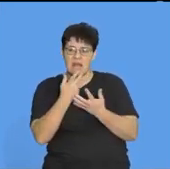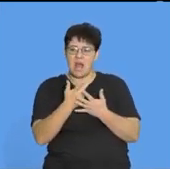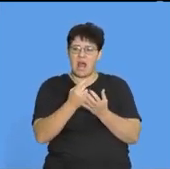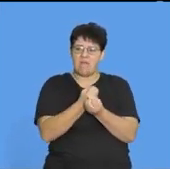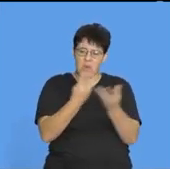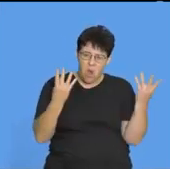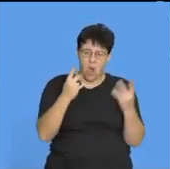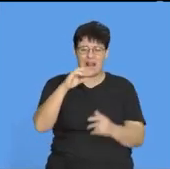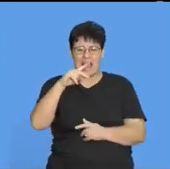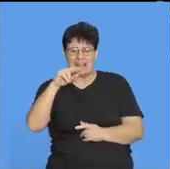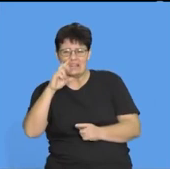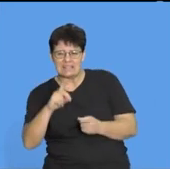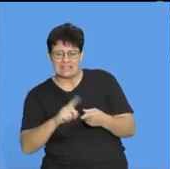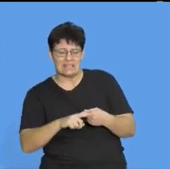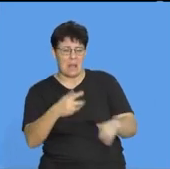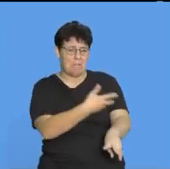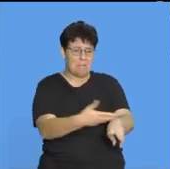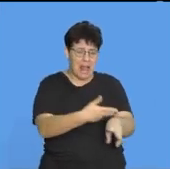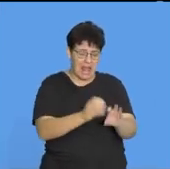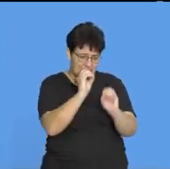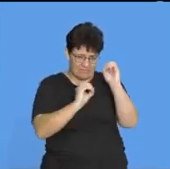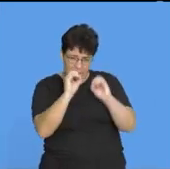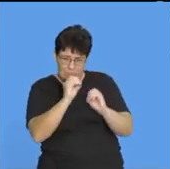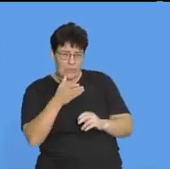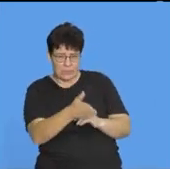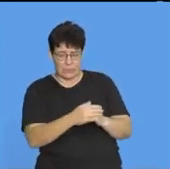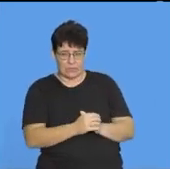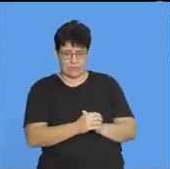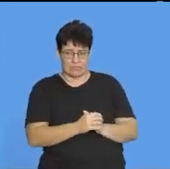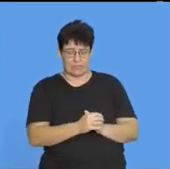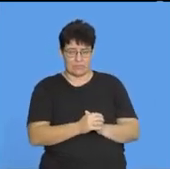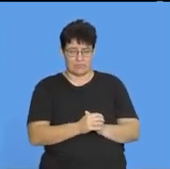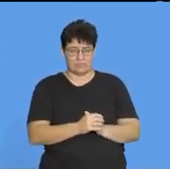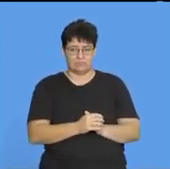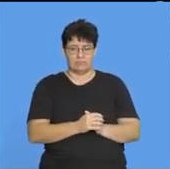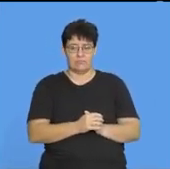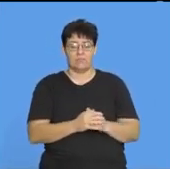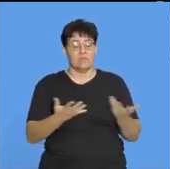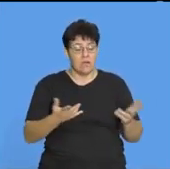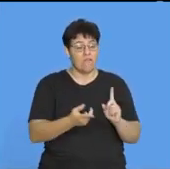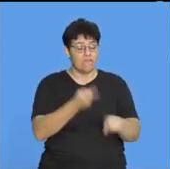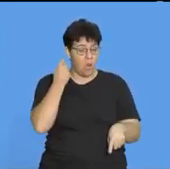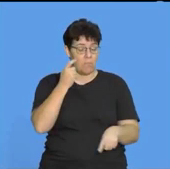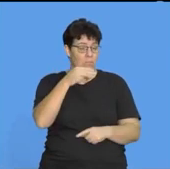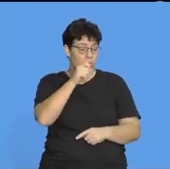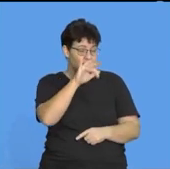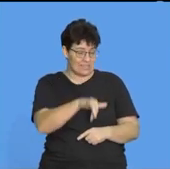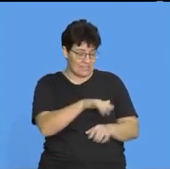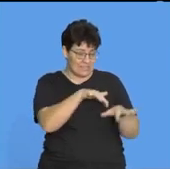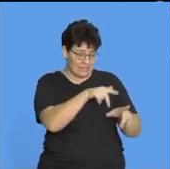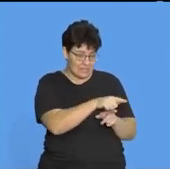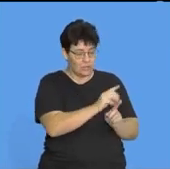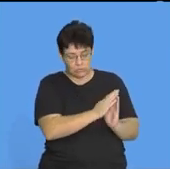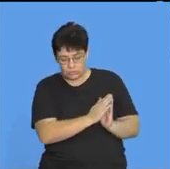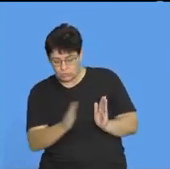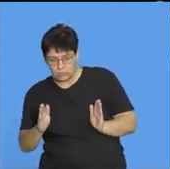vessels, and rich in glands that produce secretions. So from puberty to menopause,